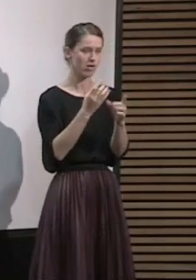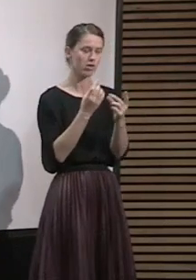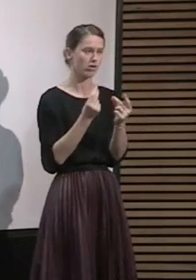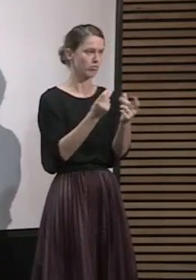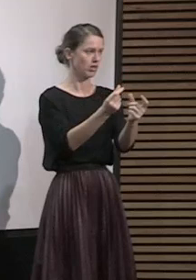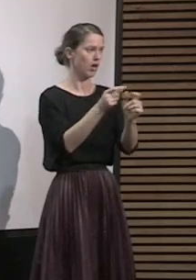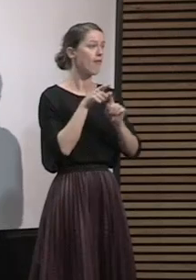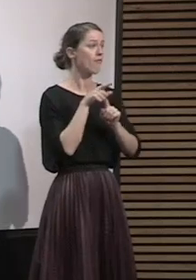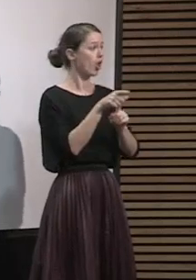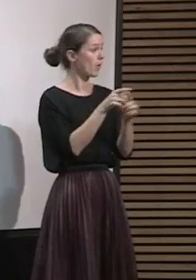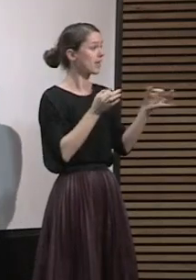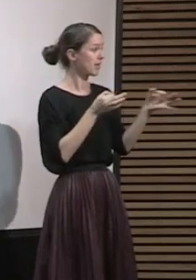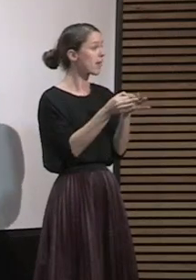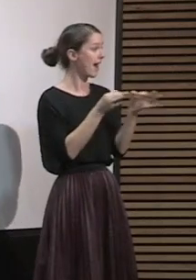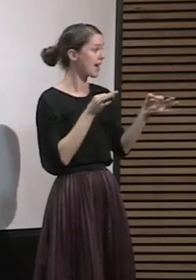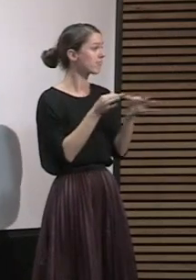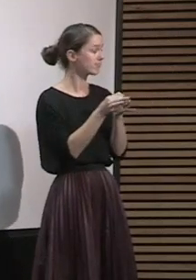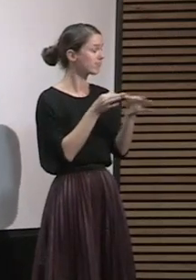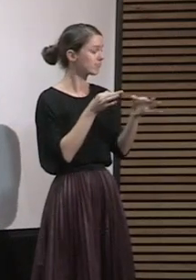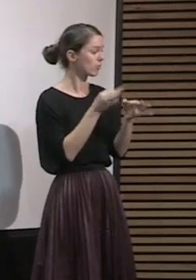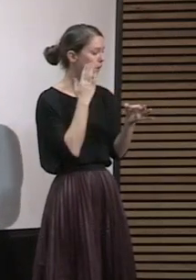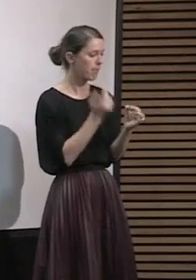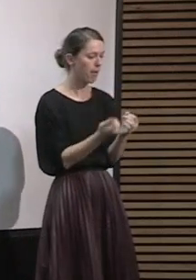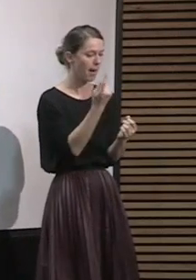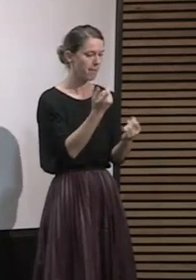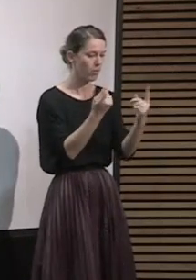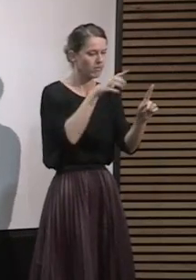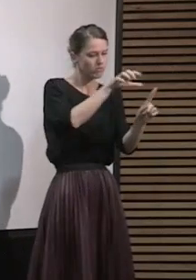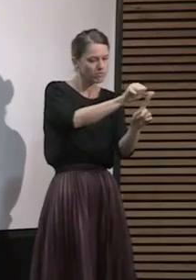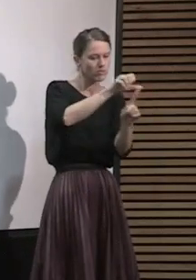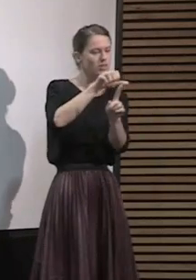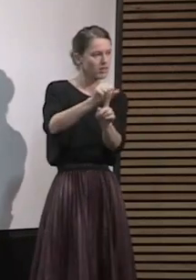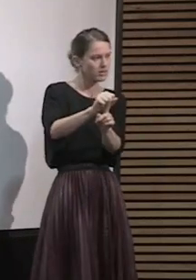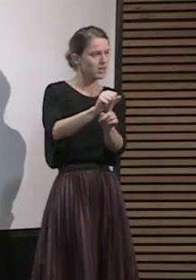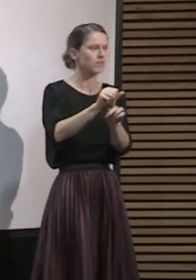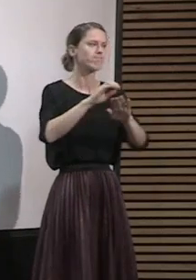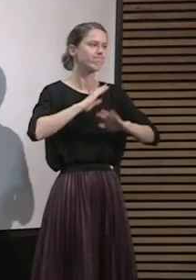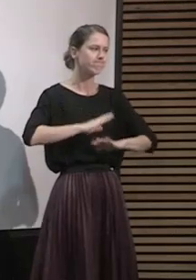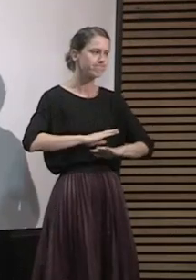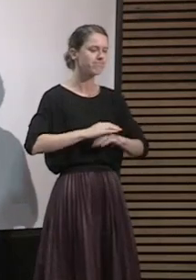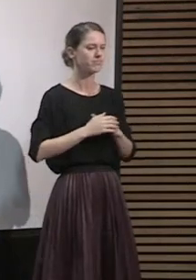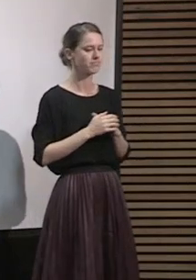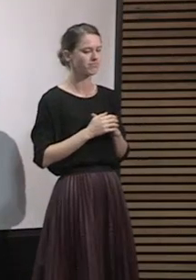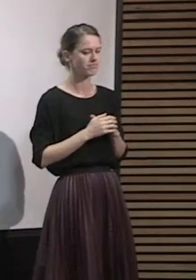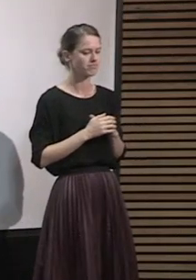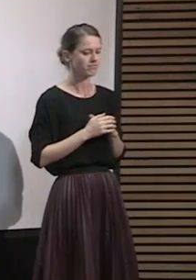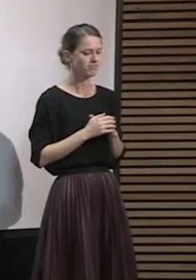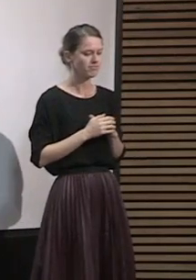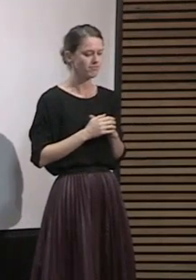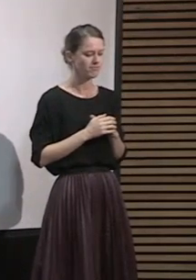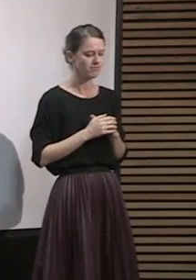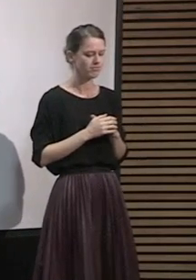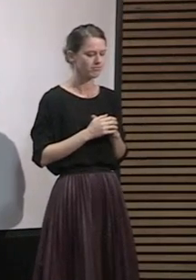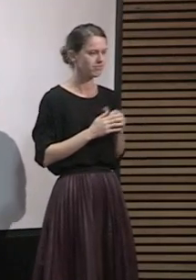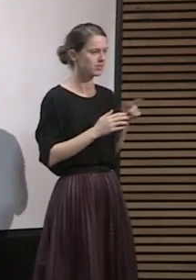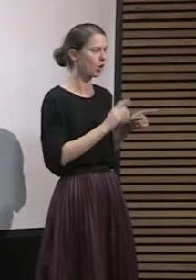keeping with our plan as cases emerge or if we have an outbreak. The reason we've treated that differently to Auckland, of course,